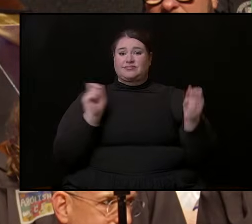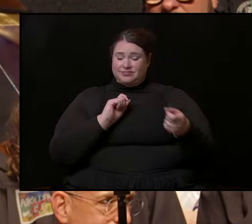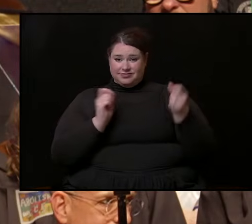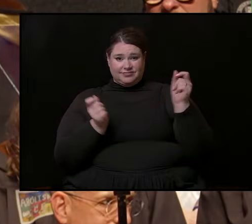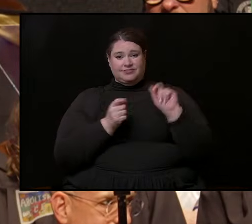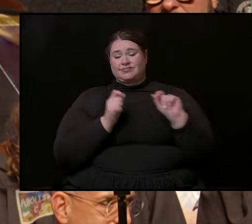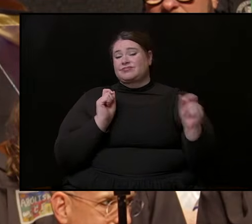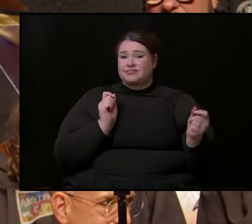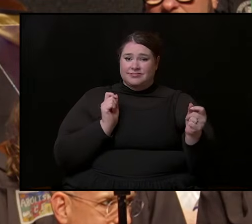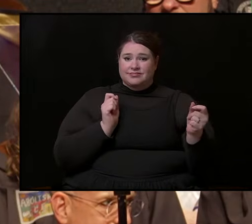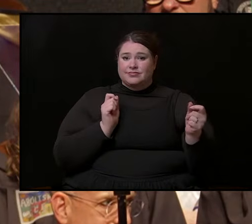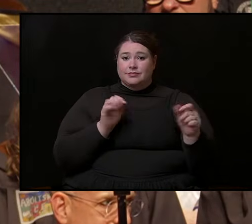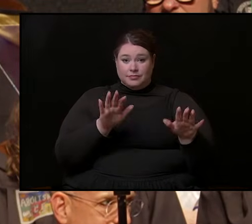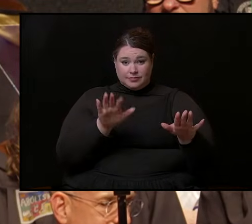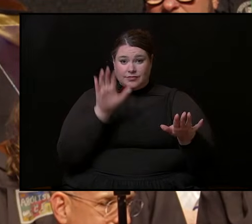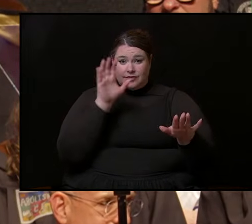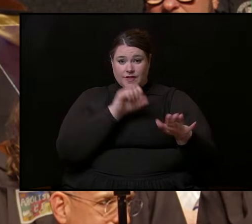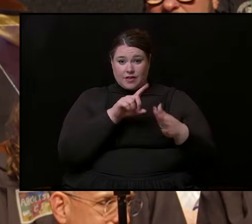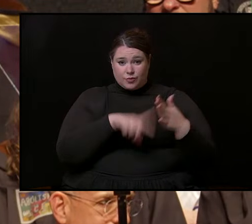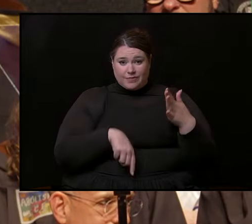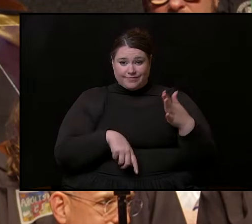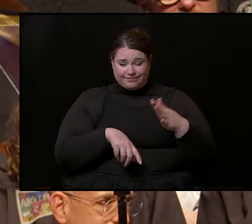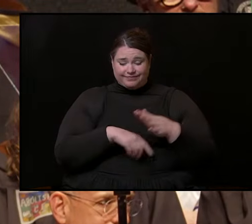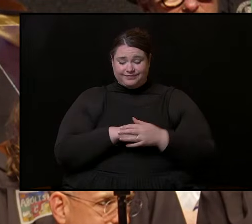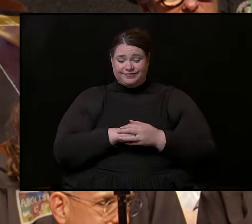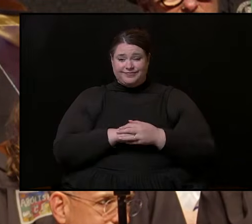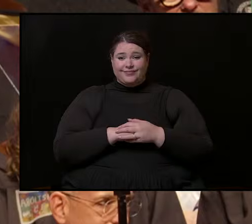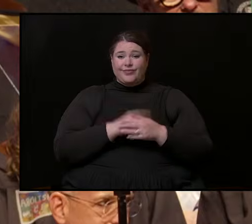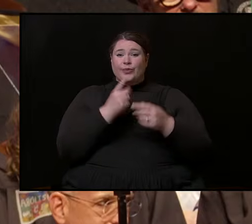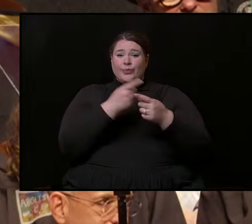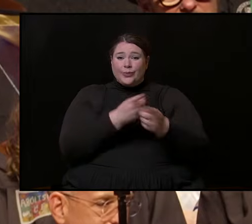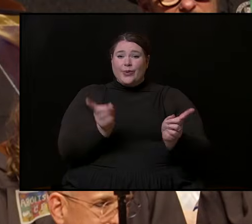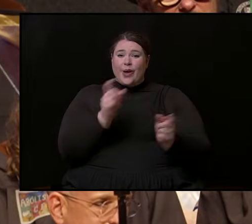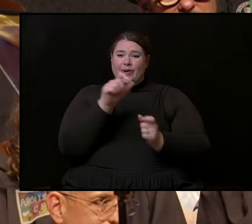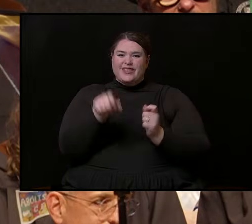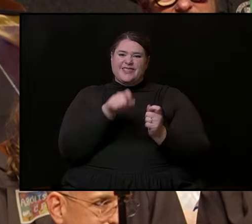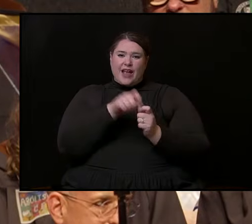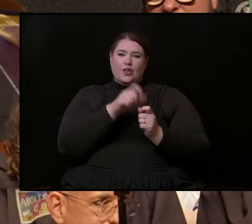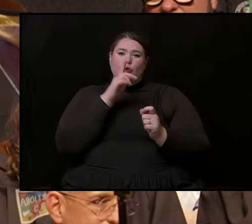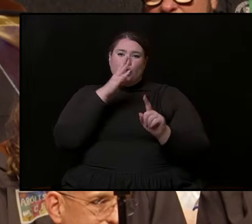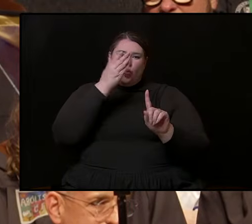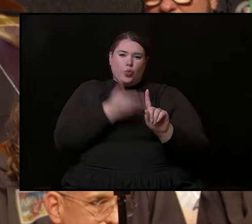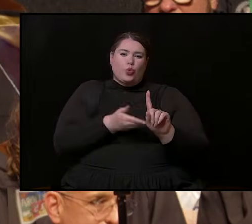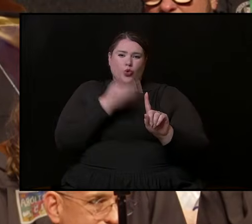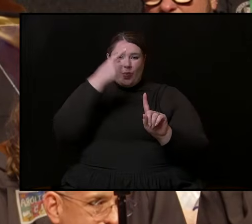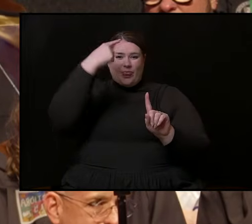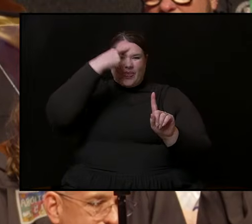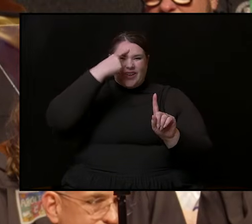shifting. But guess what? You are exactly who you think you are.